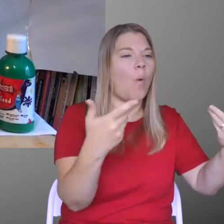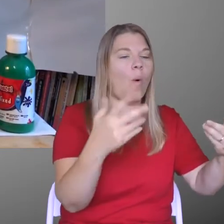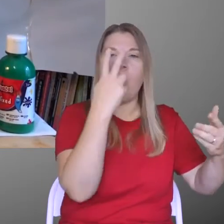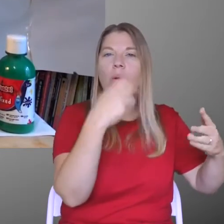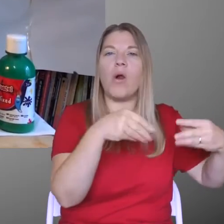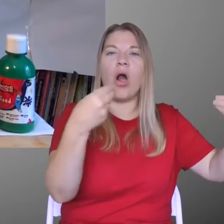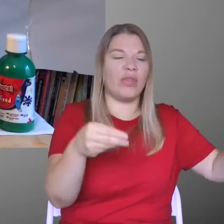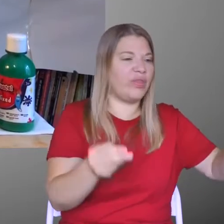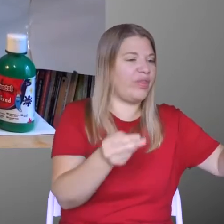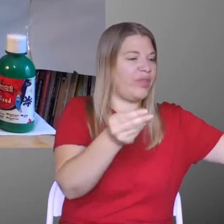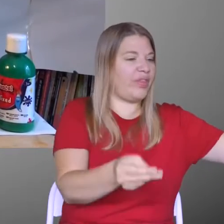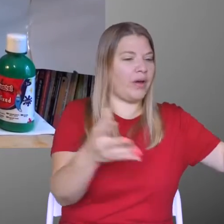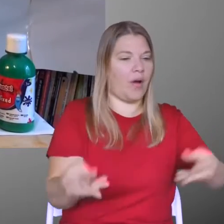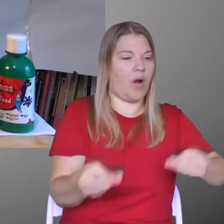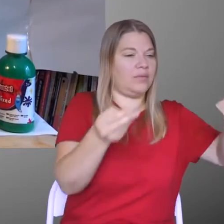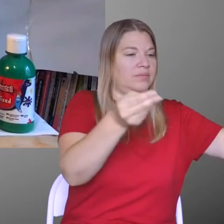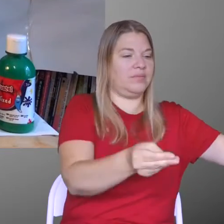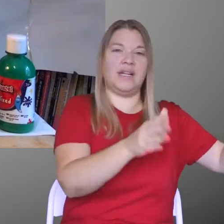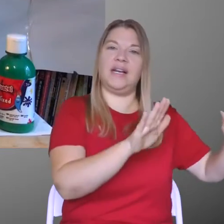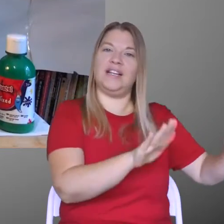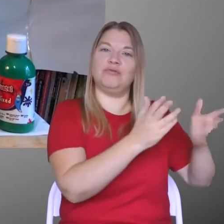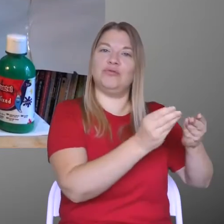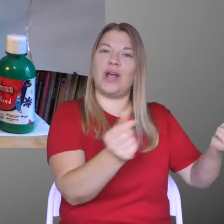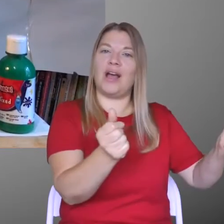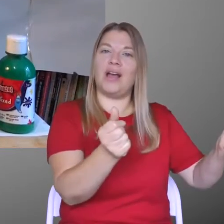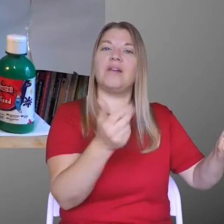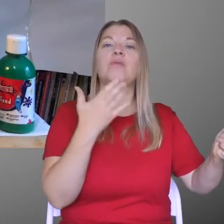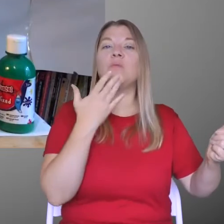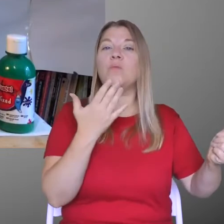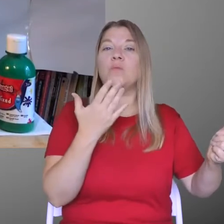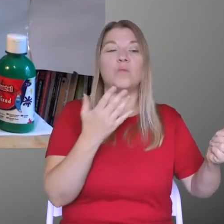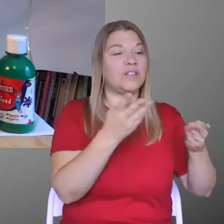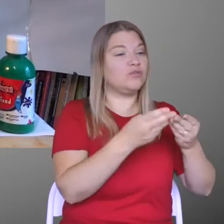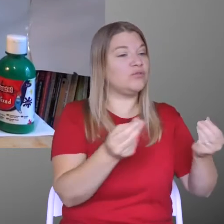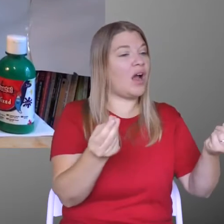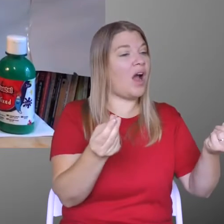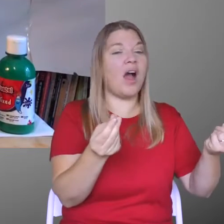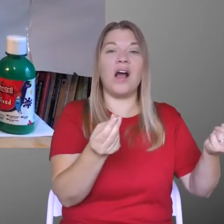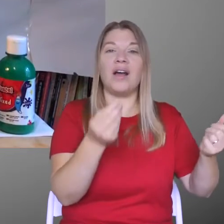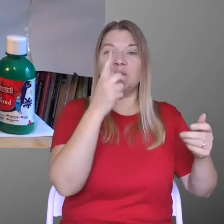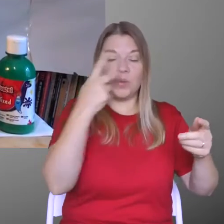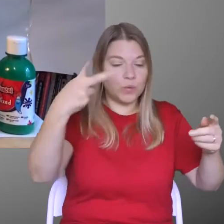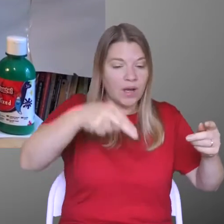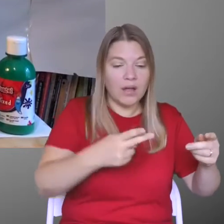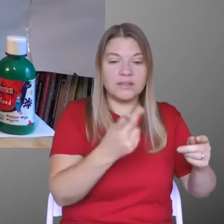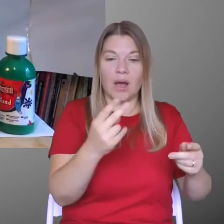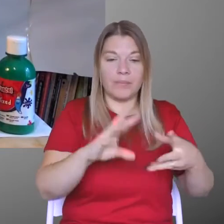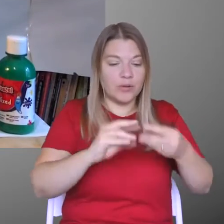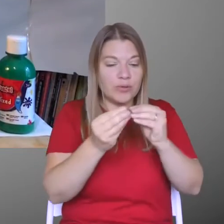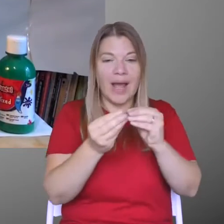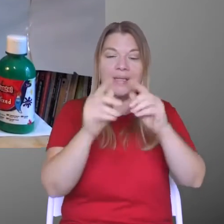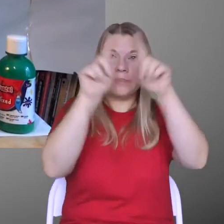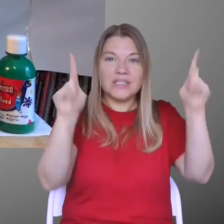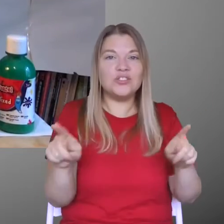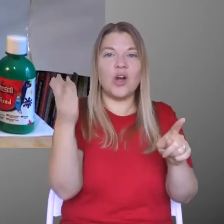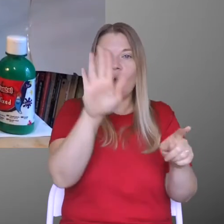and just leave it to dry. When it's dry, you can cut it up, use it as collage, make a greetings card out of it. There's